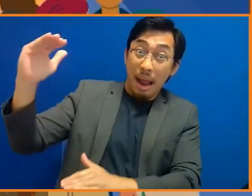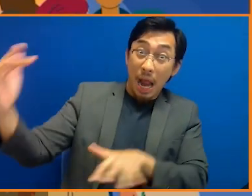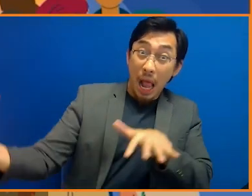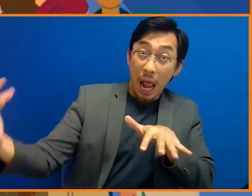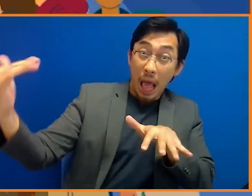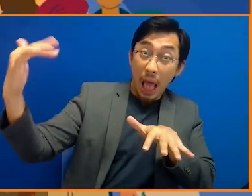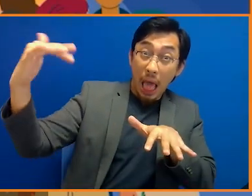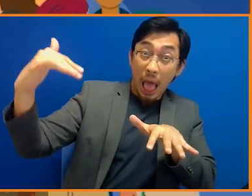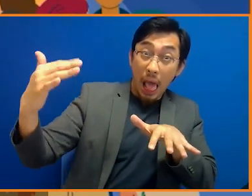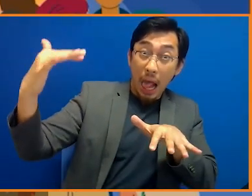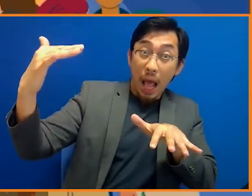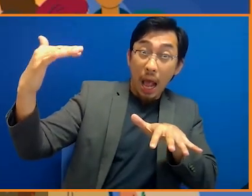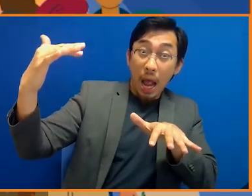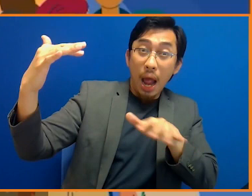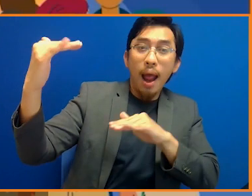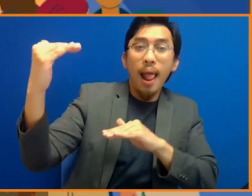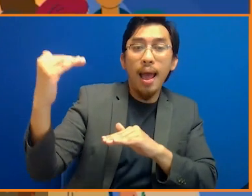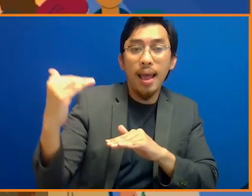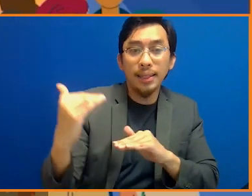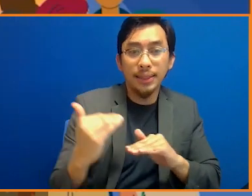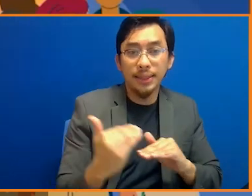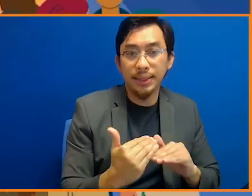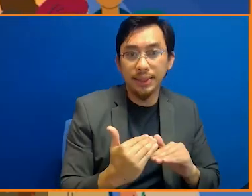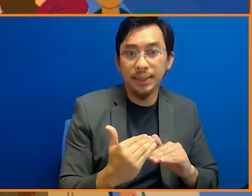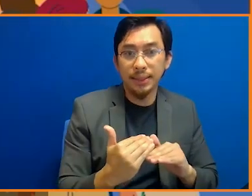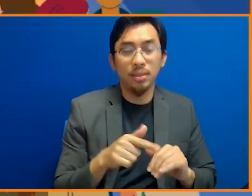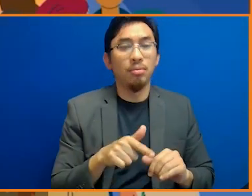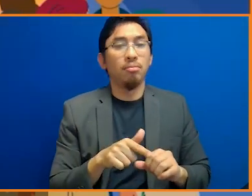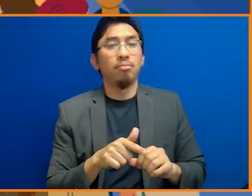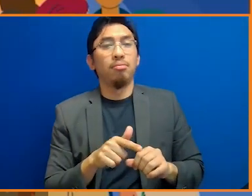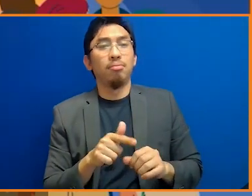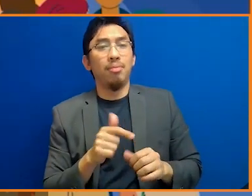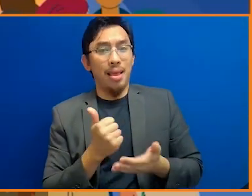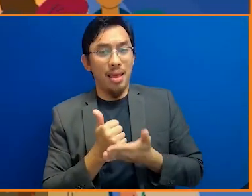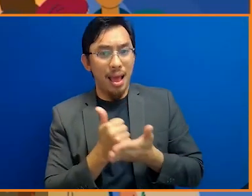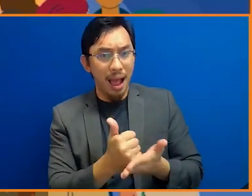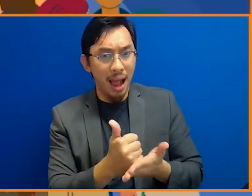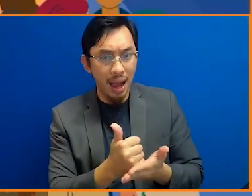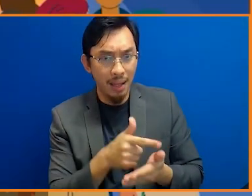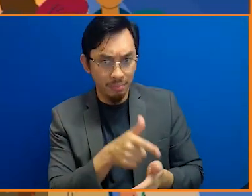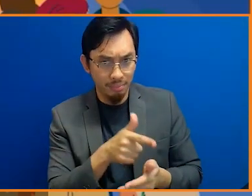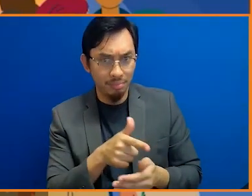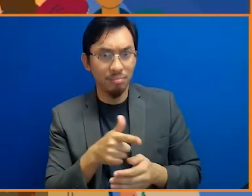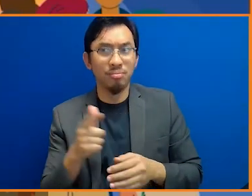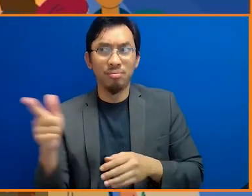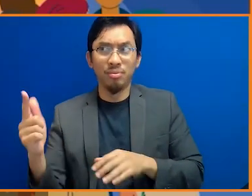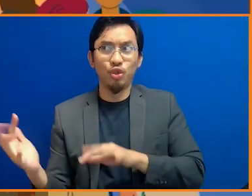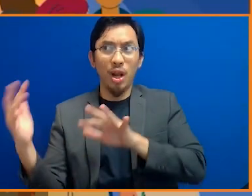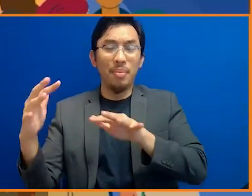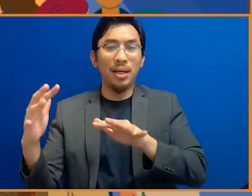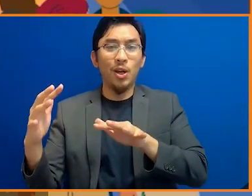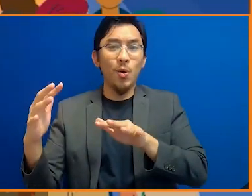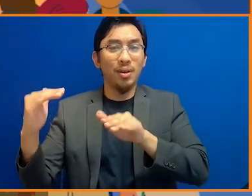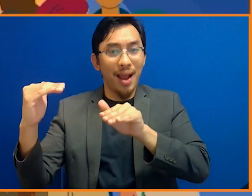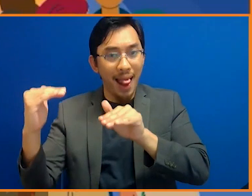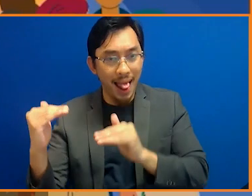the bay, and also, of course, if the height is enough, so that we can protect also